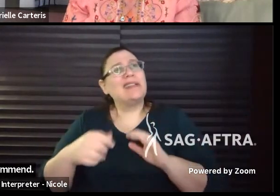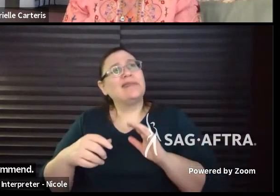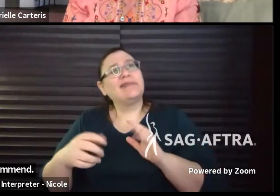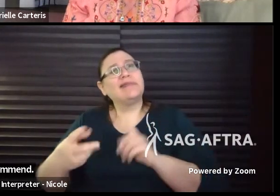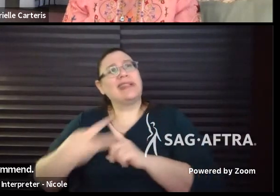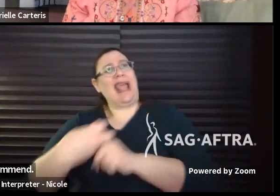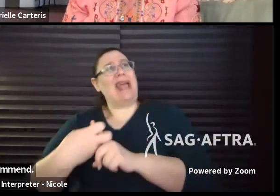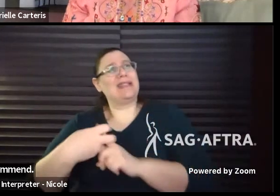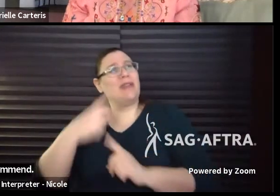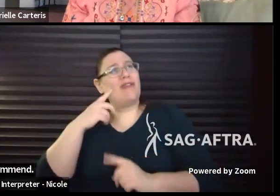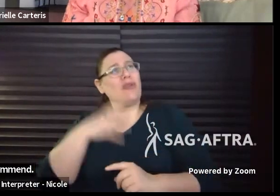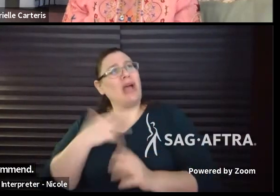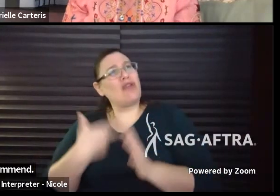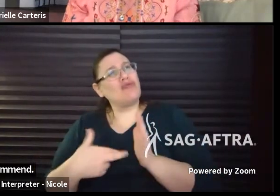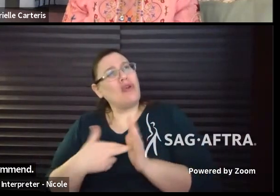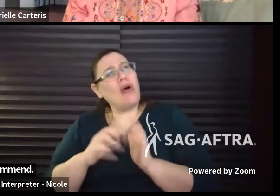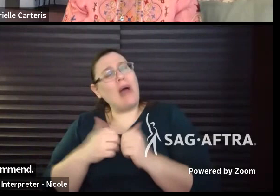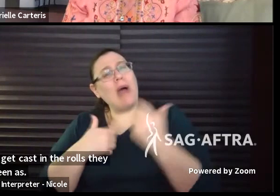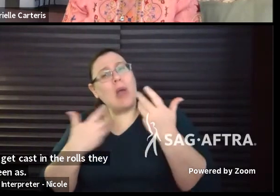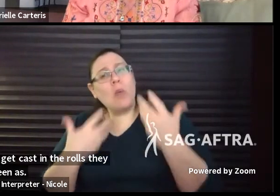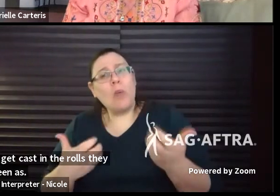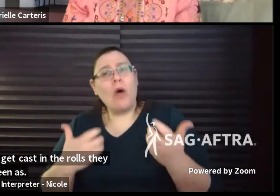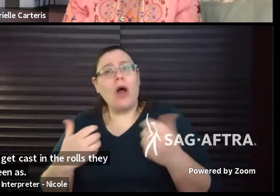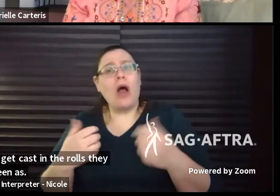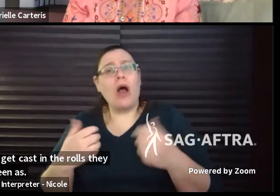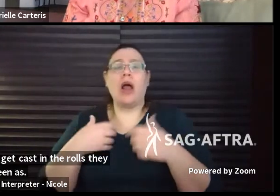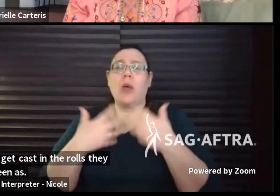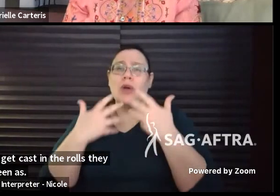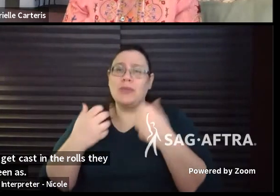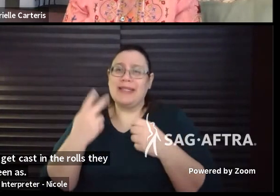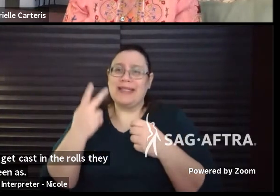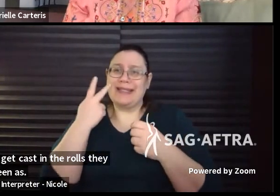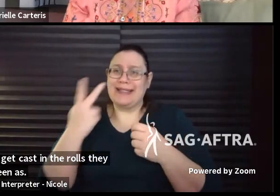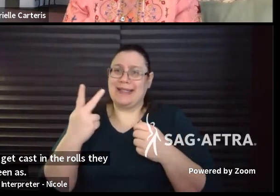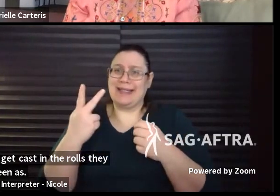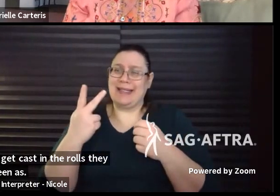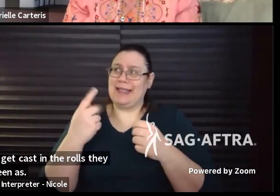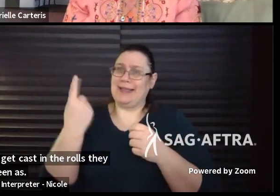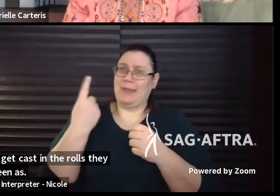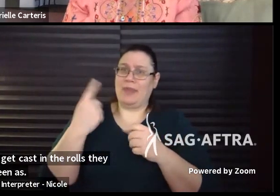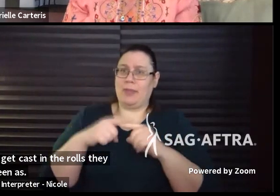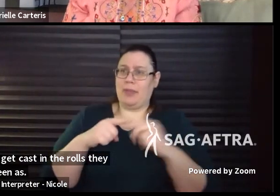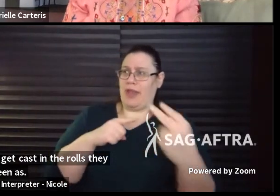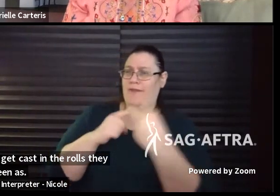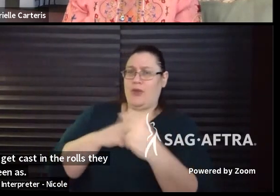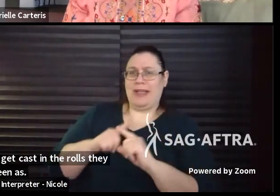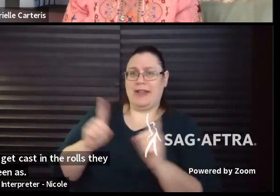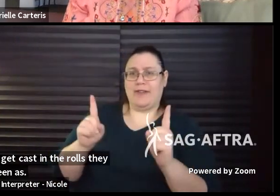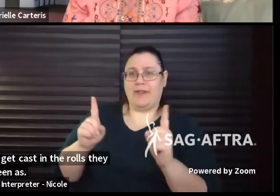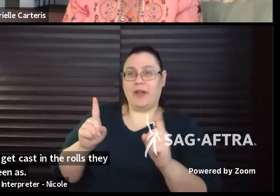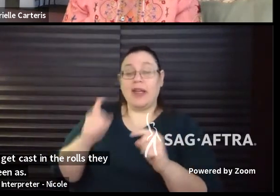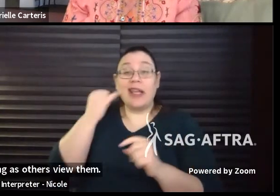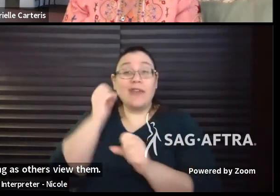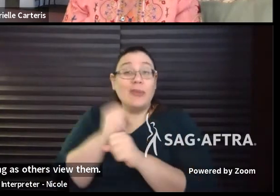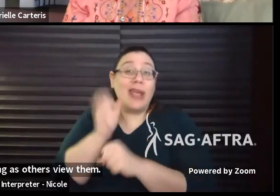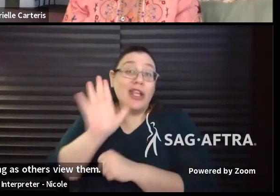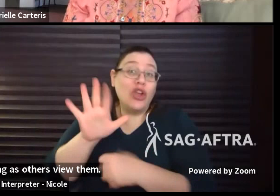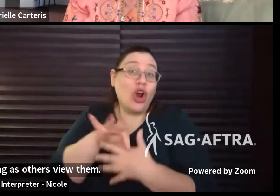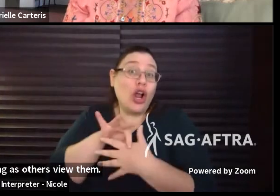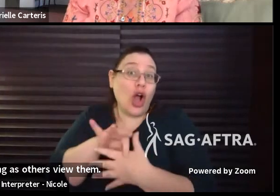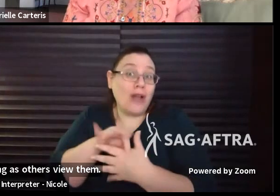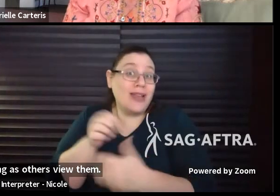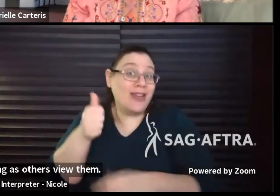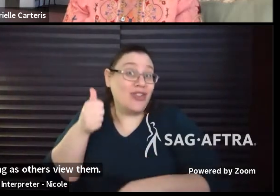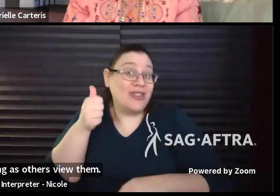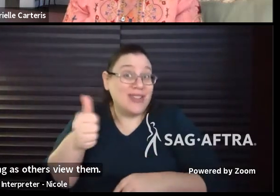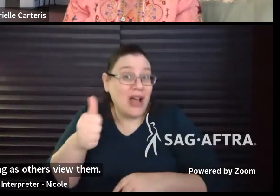as. They always want to be seen as something than how others view them. Being able to make your own content will allow you to